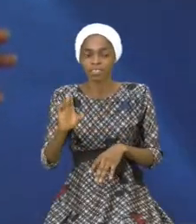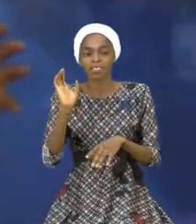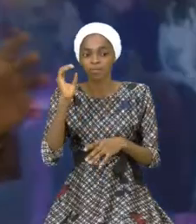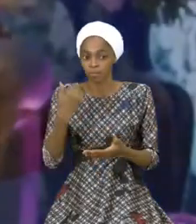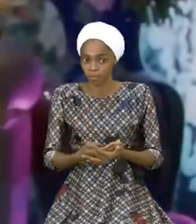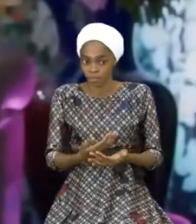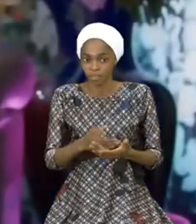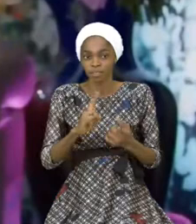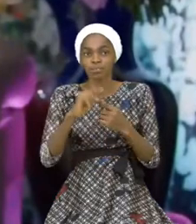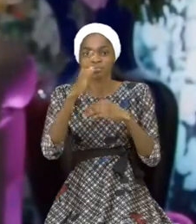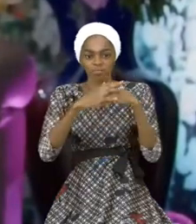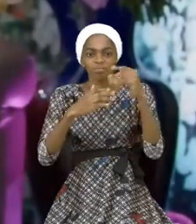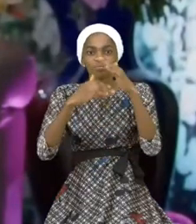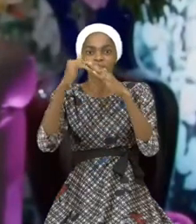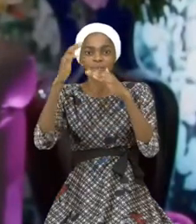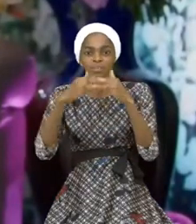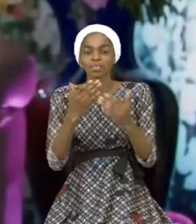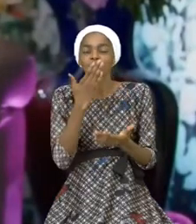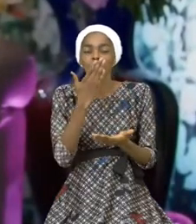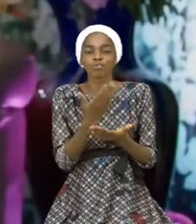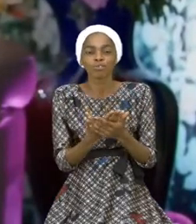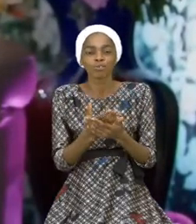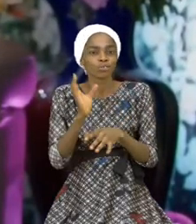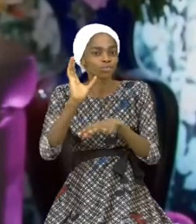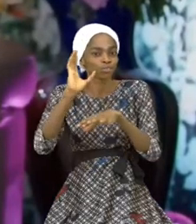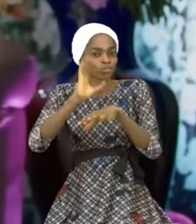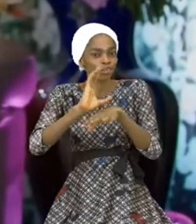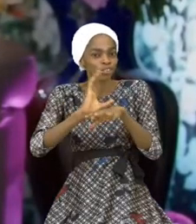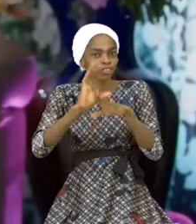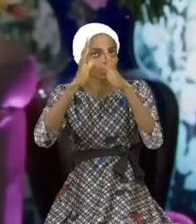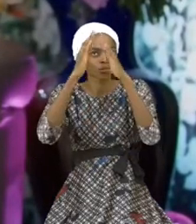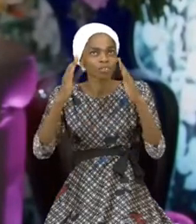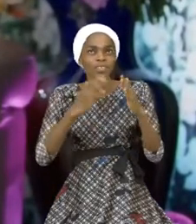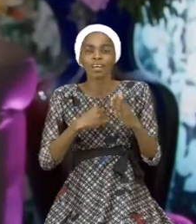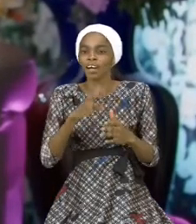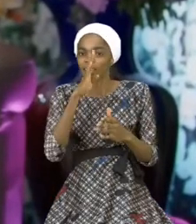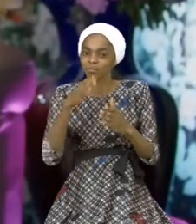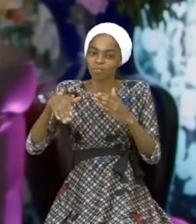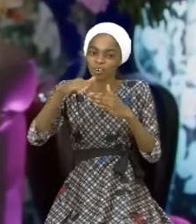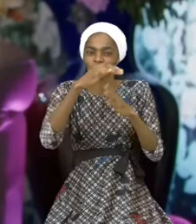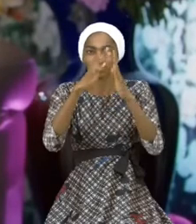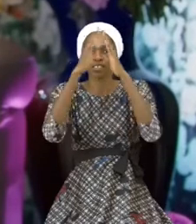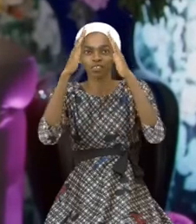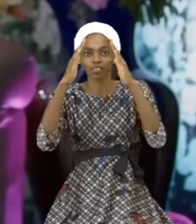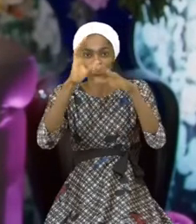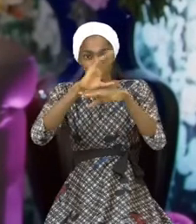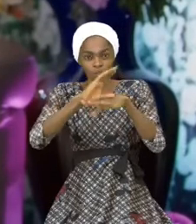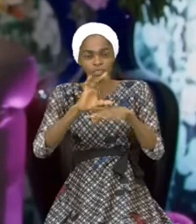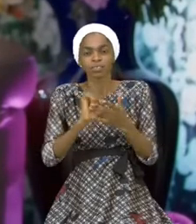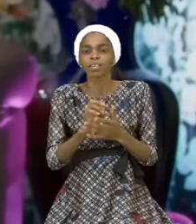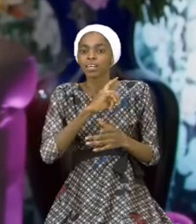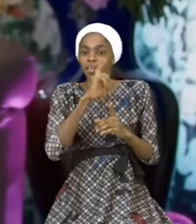build good church building and put roof on the building so that if we're worshiping and